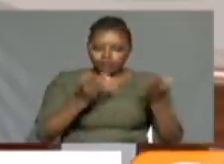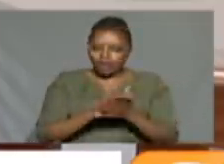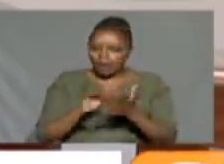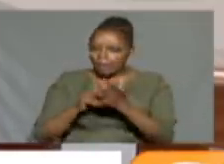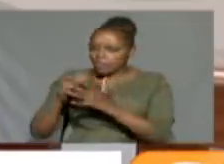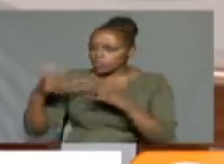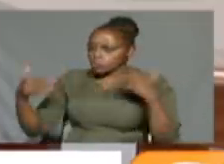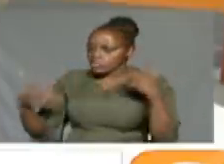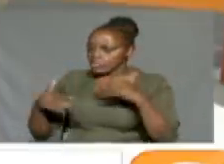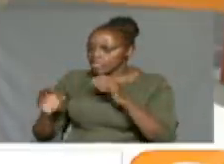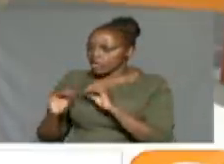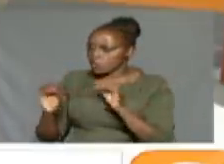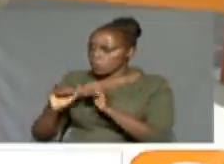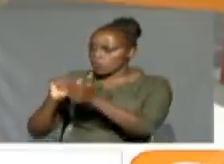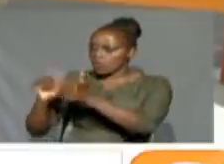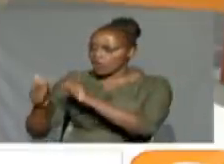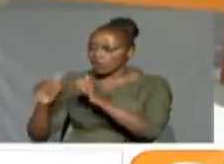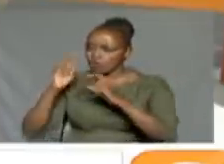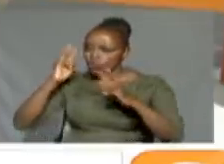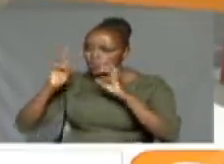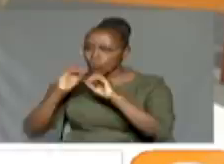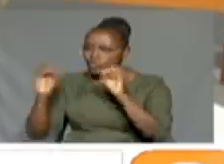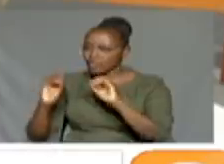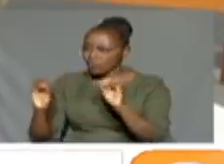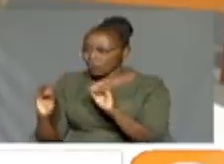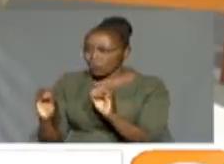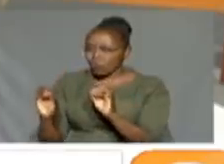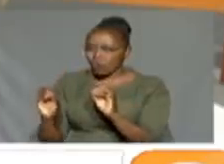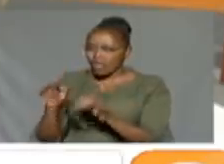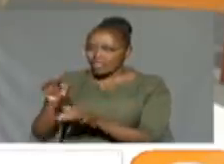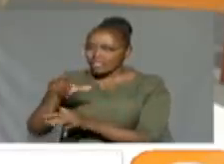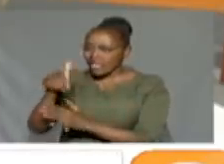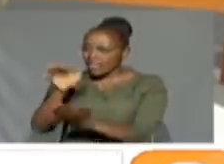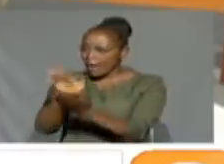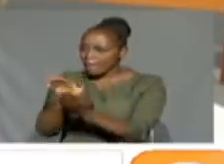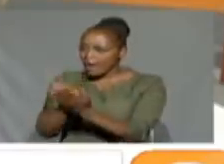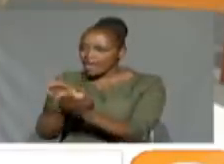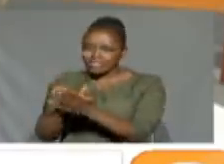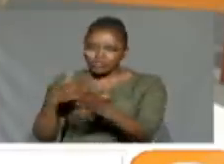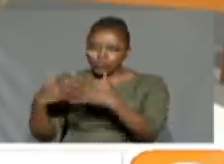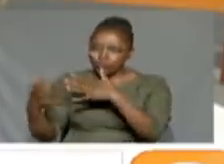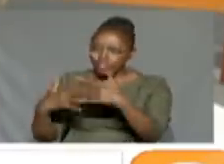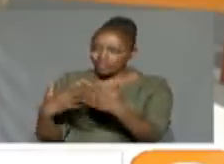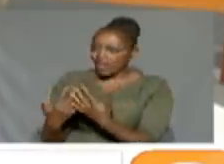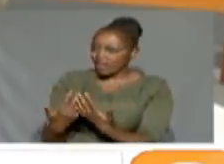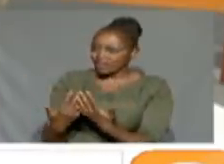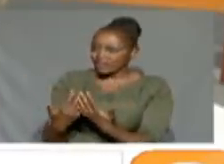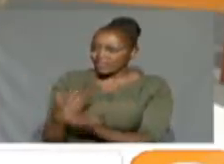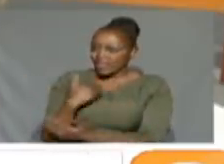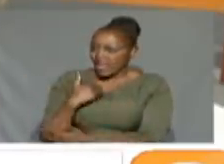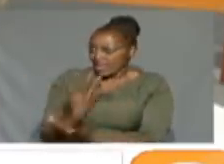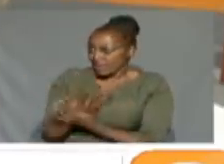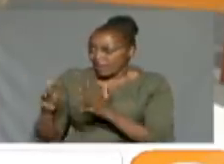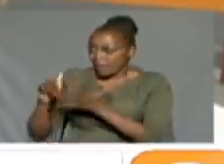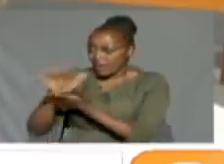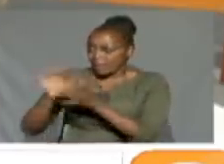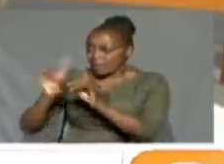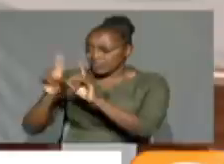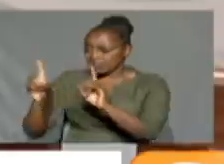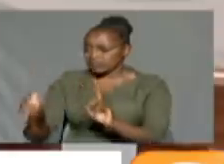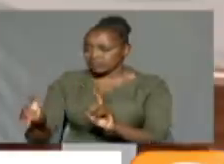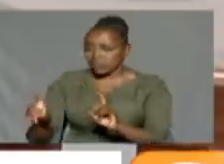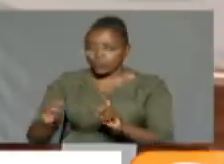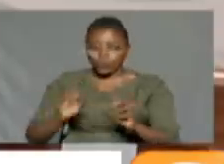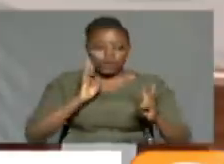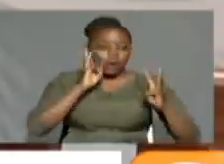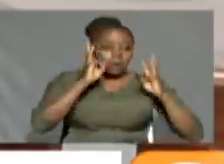not scared of the competition, you're not worried about these other banks merging and having a big base? We've never been